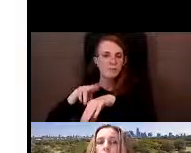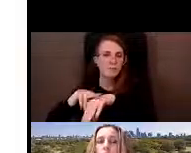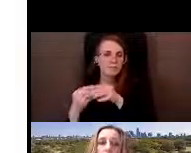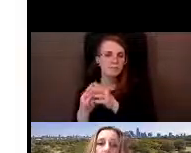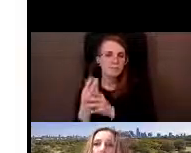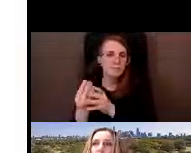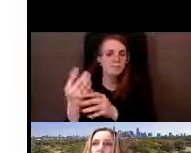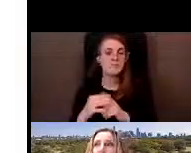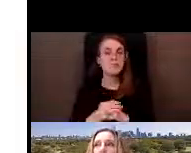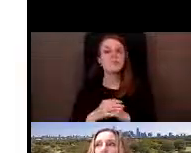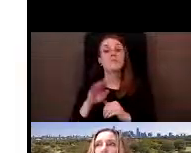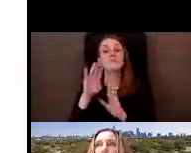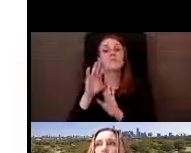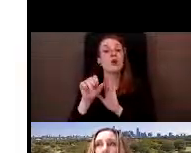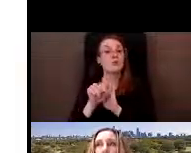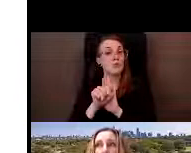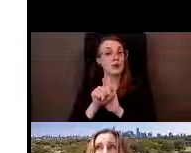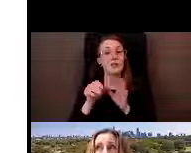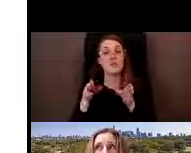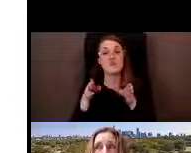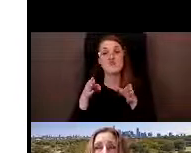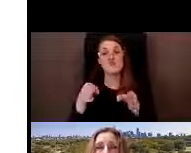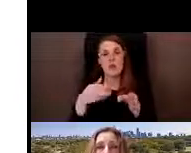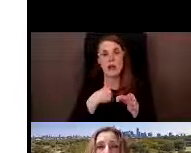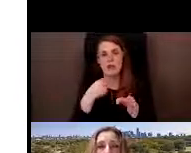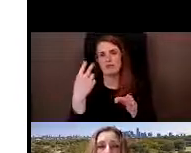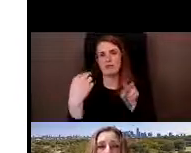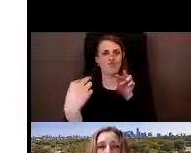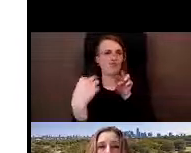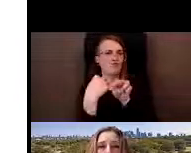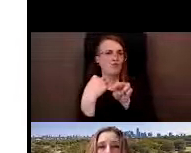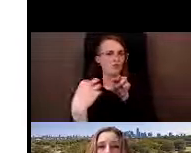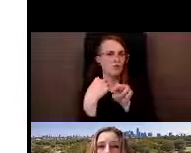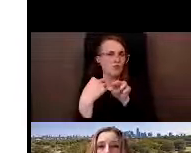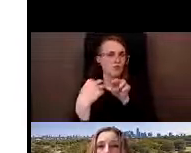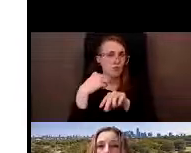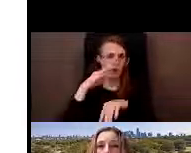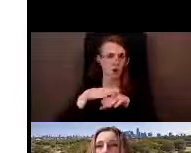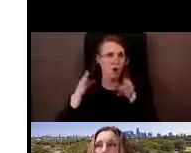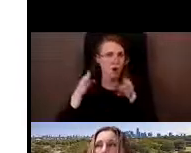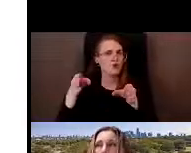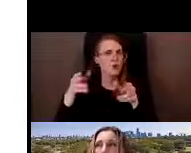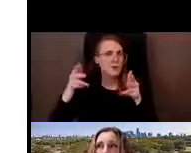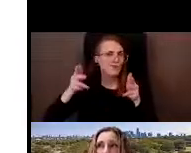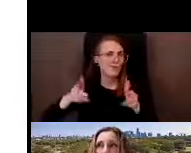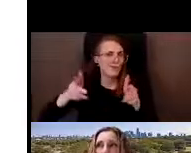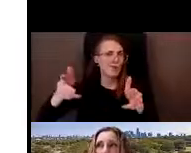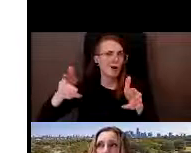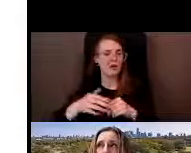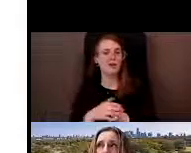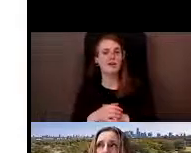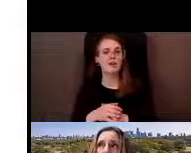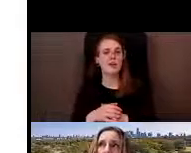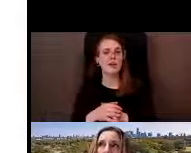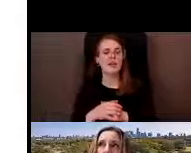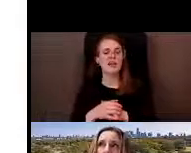Barton Springs Road in this concept has 2 lanes of traffic each way with on-street parking on both sides and a shared use path on